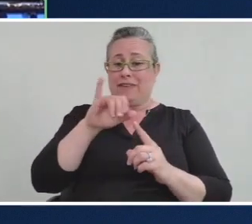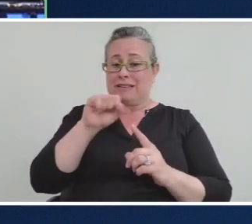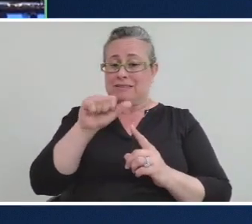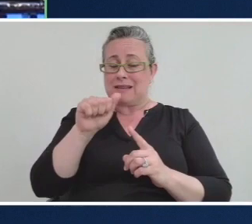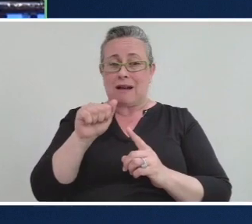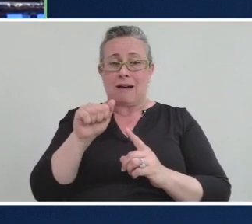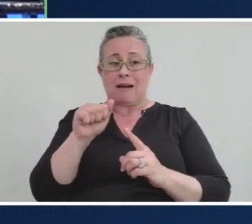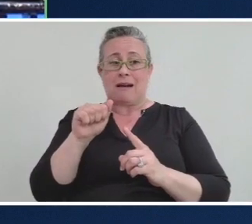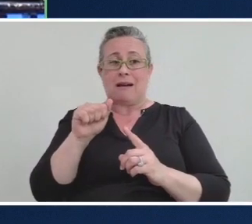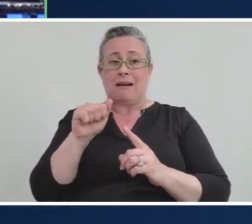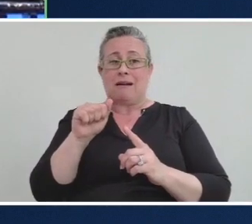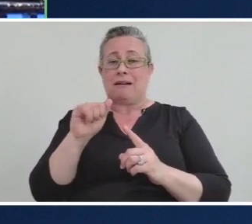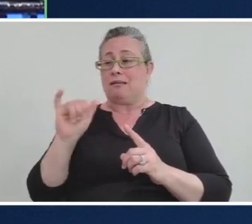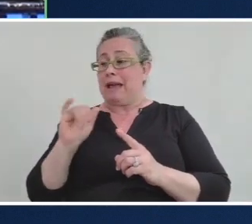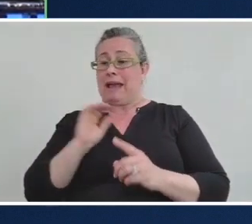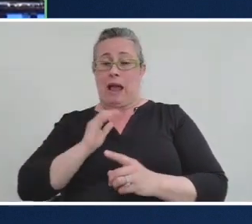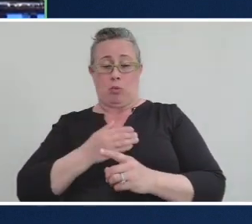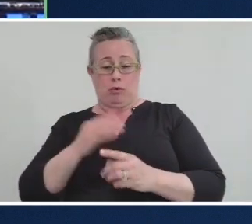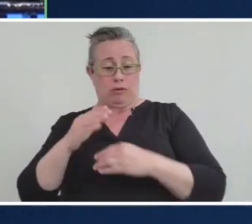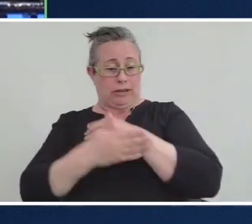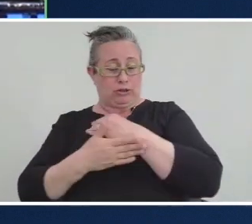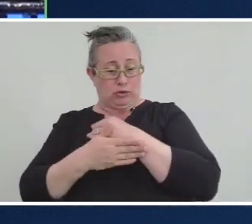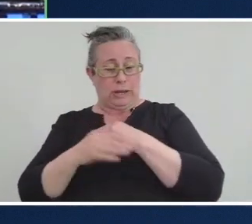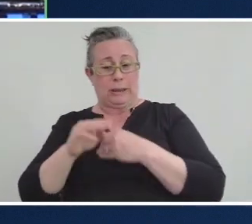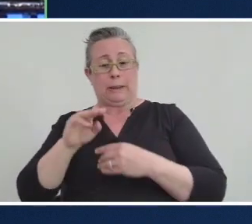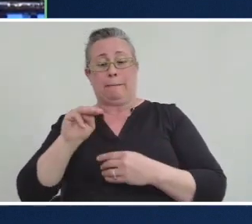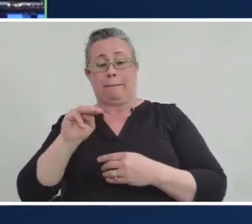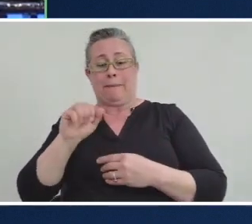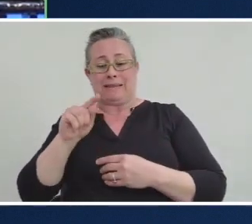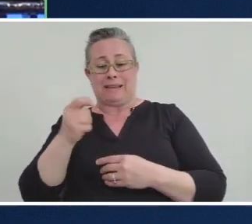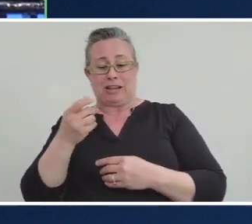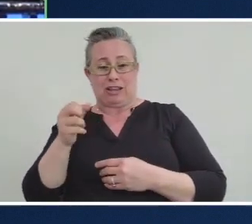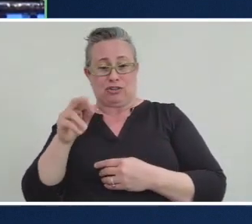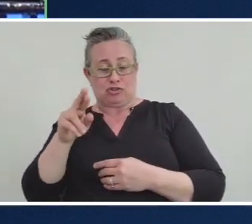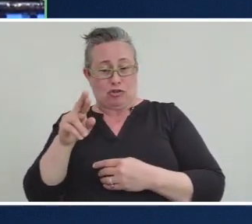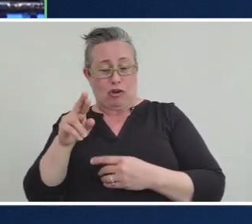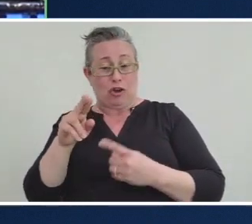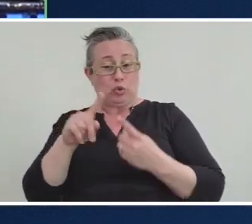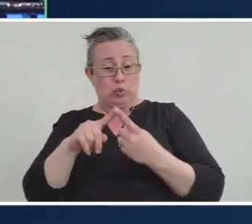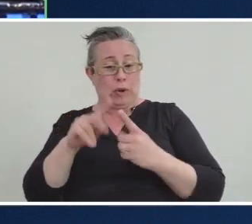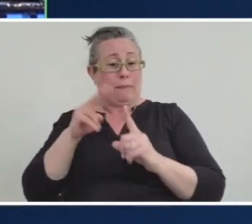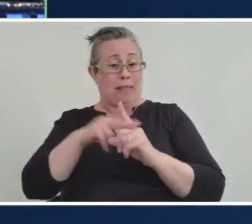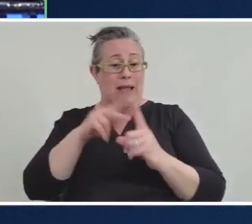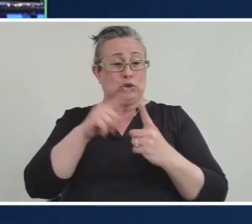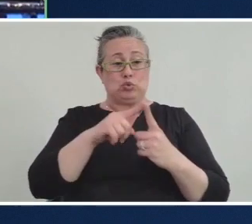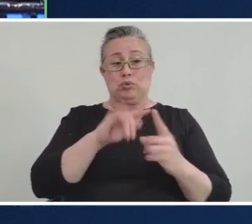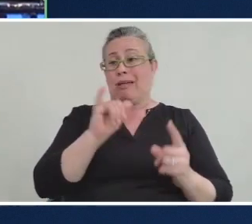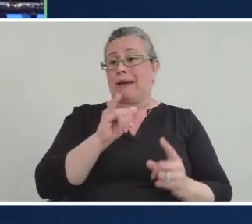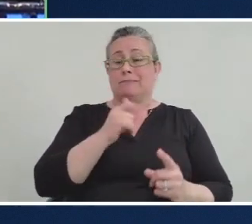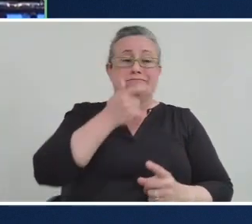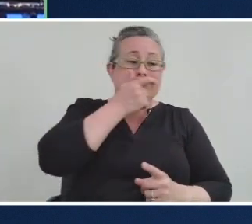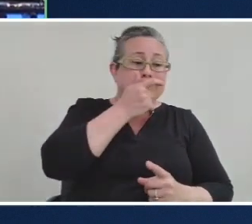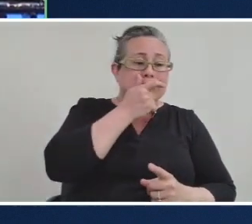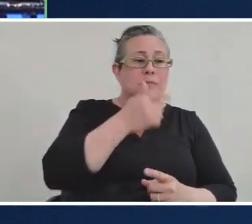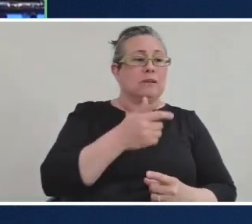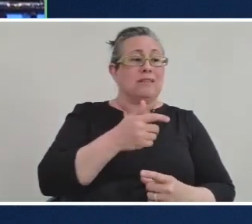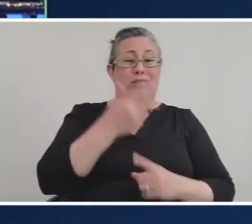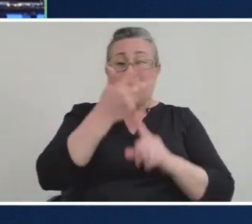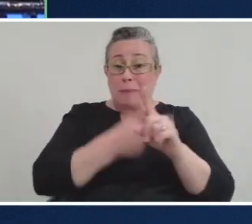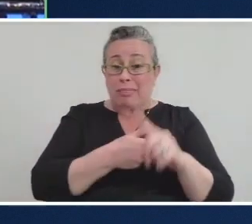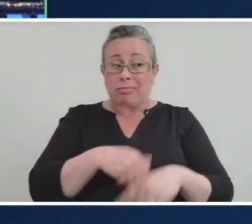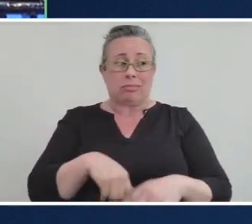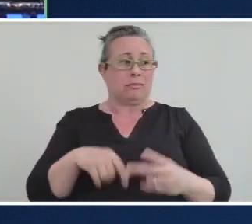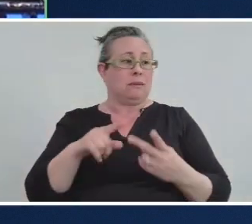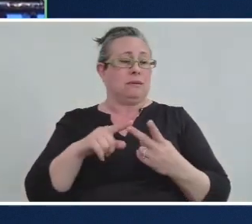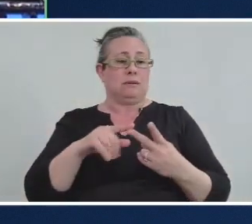ours in Madagascar to the UK, it would take 3 months. If you want to go to Canada, same, it even